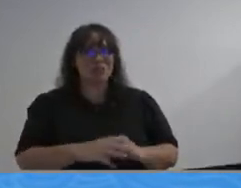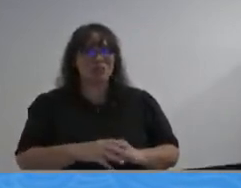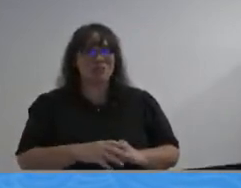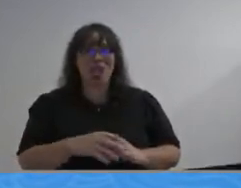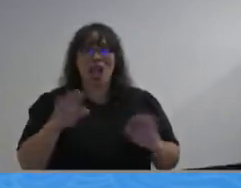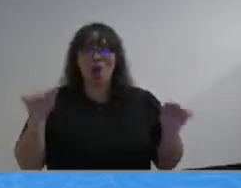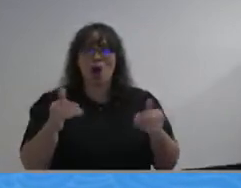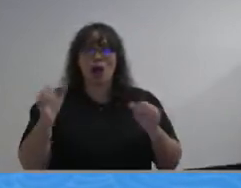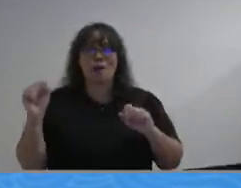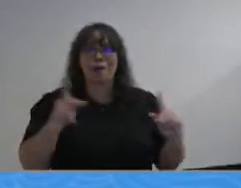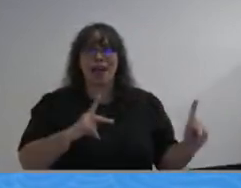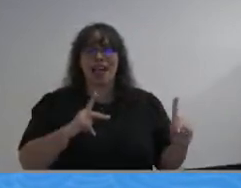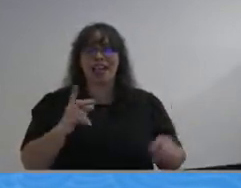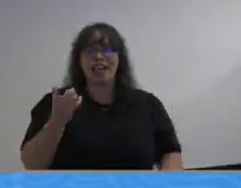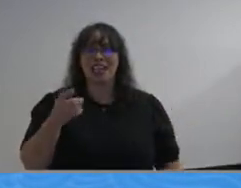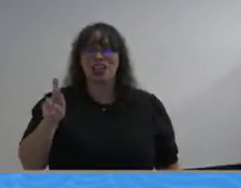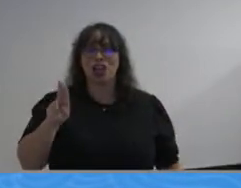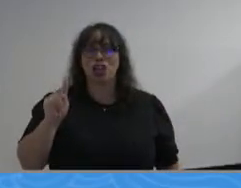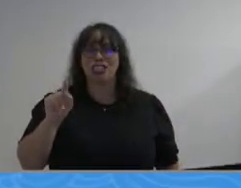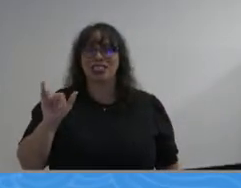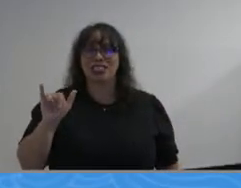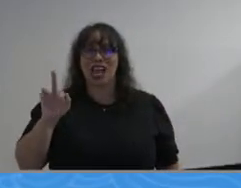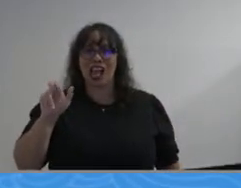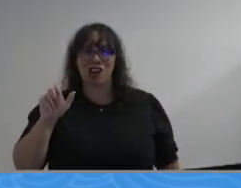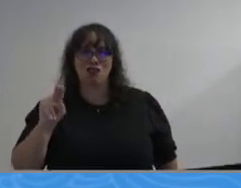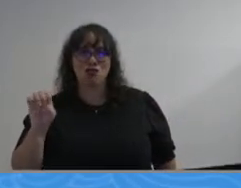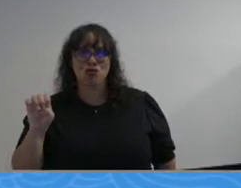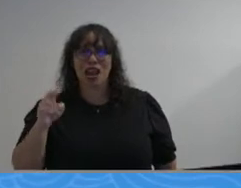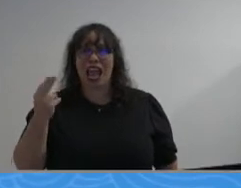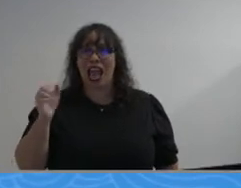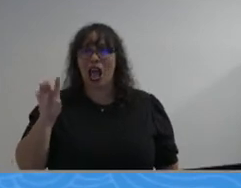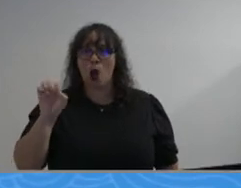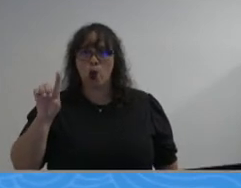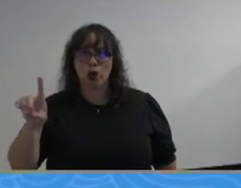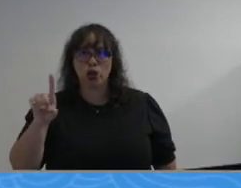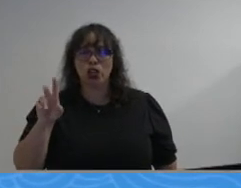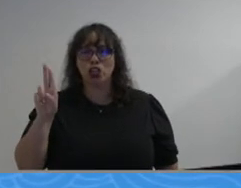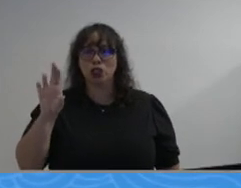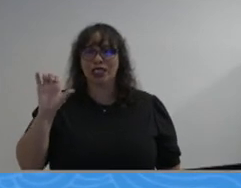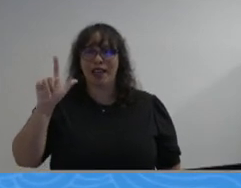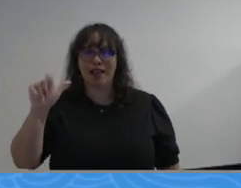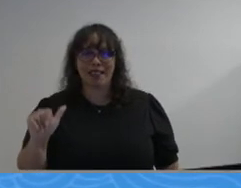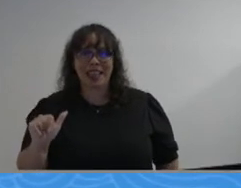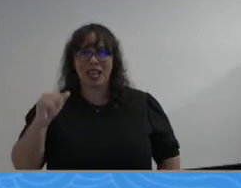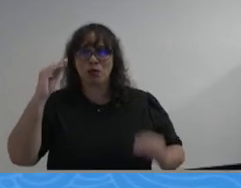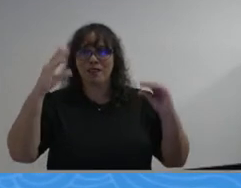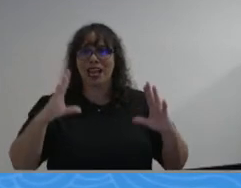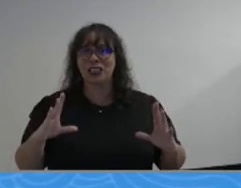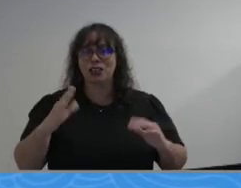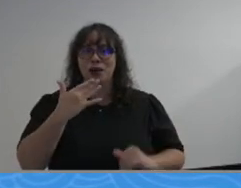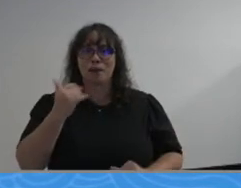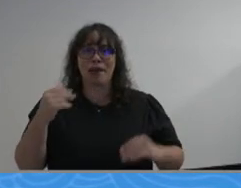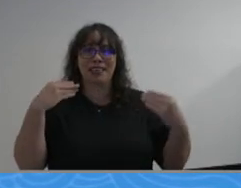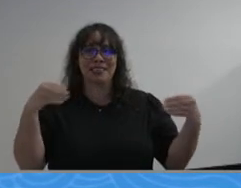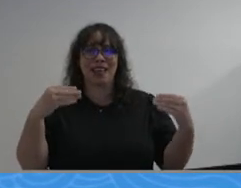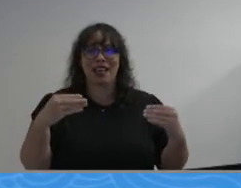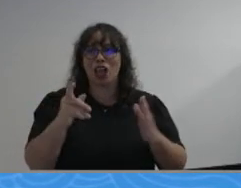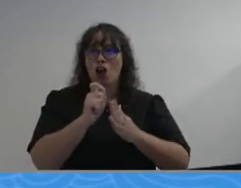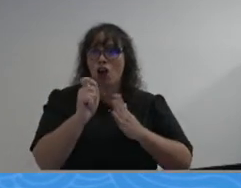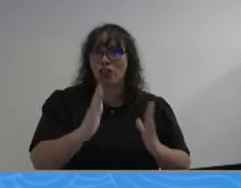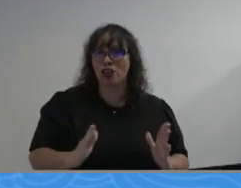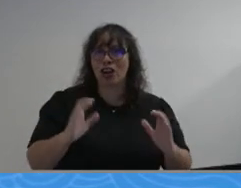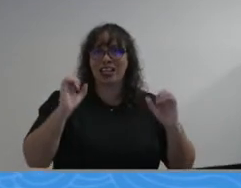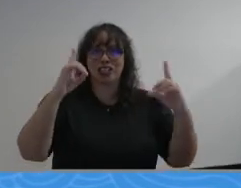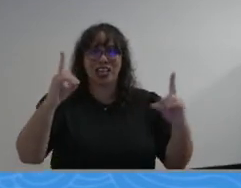Dr. Tyrone Howard, UCLA professor, best-selling author, an educational leader, and